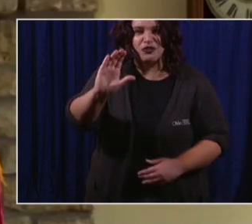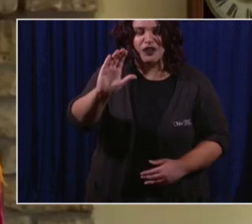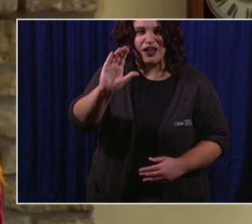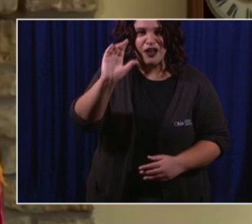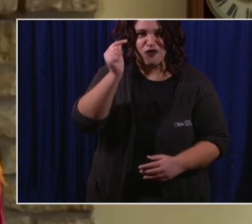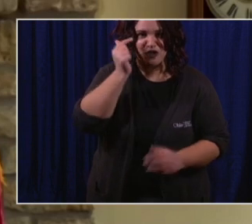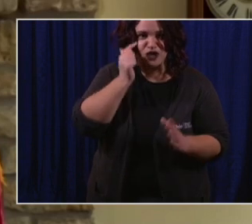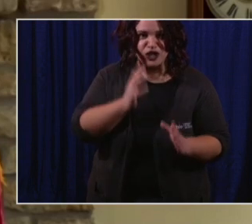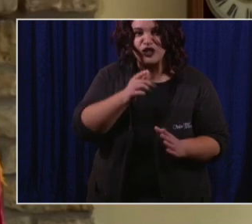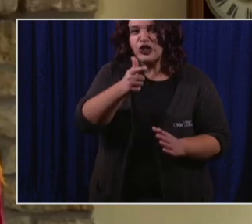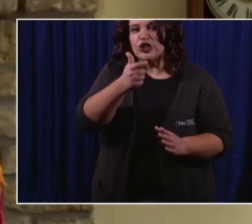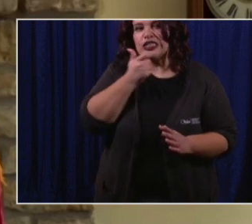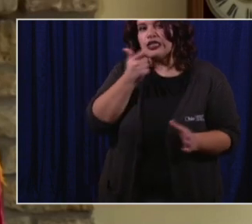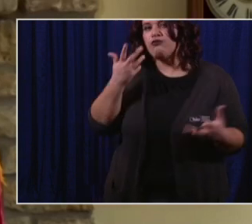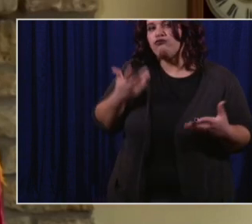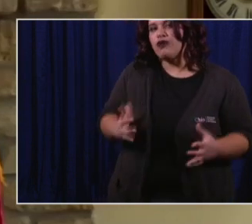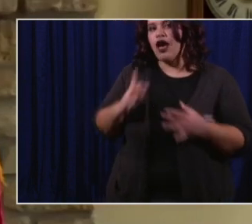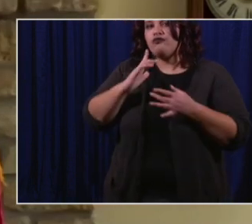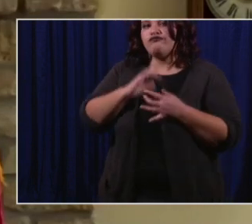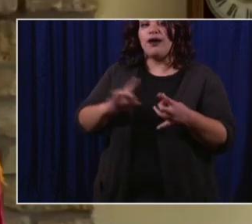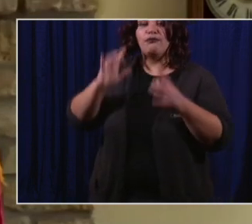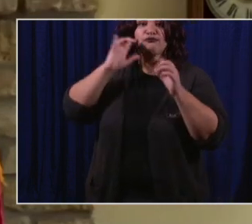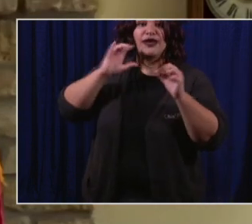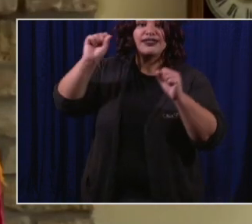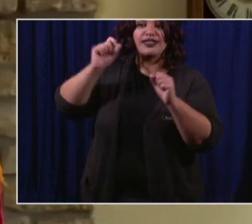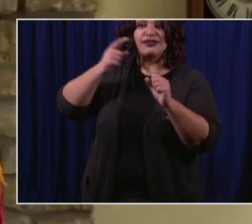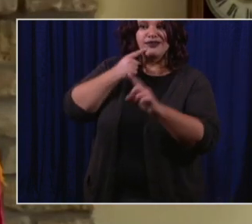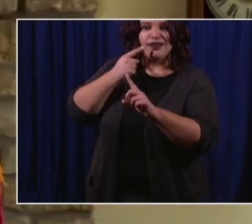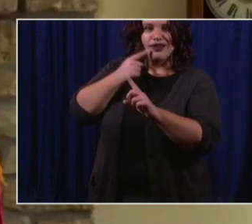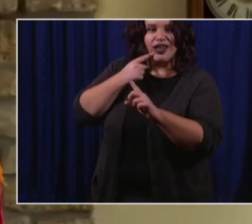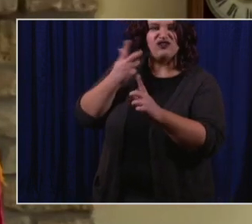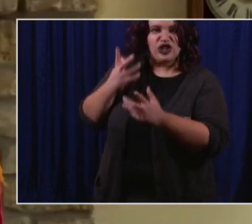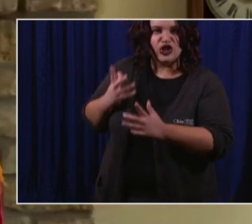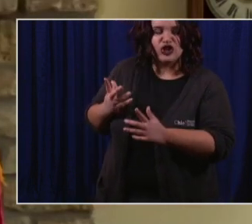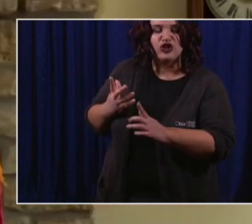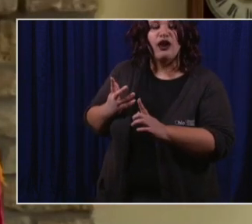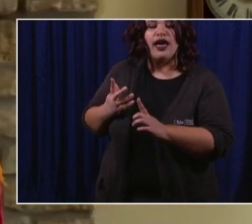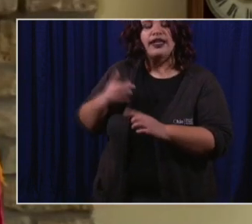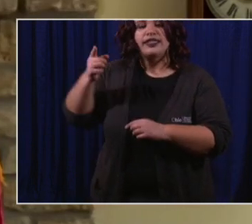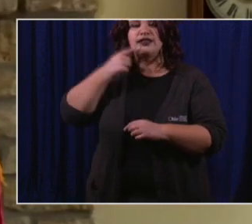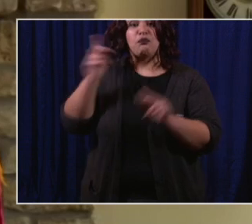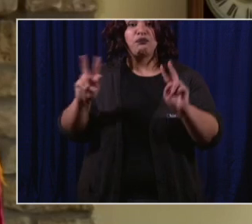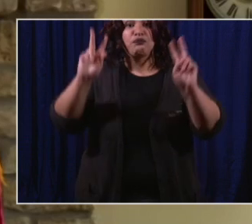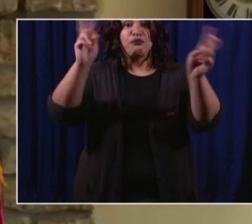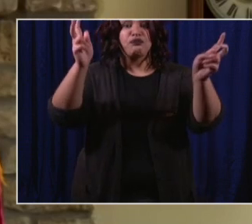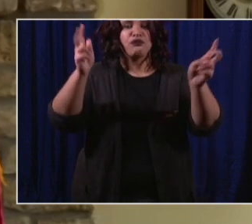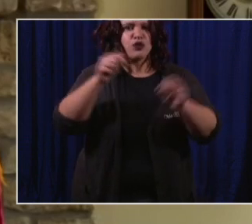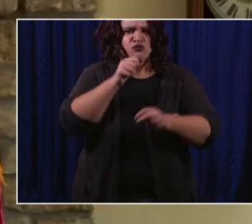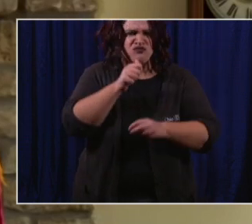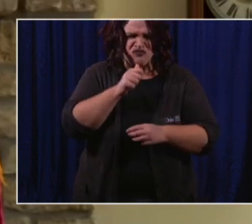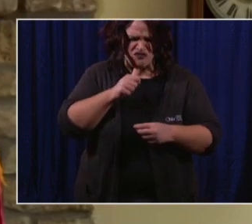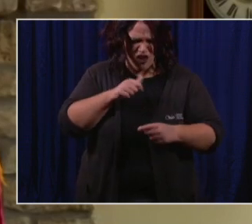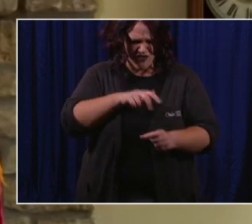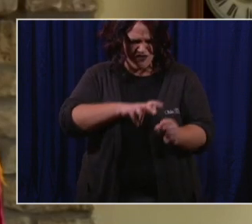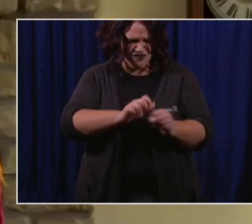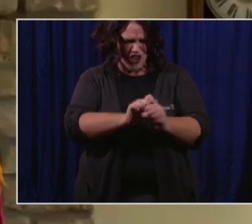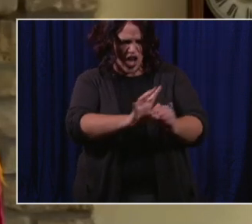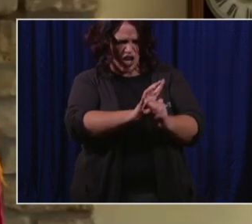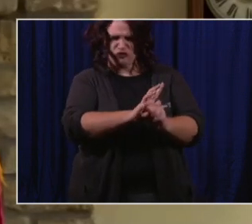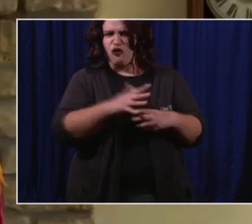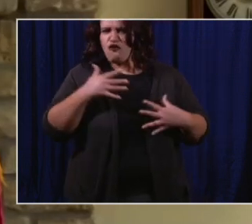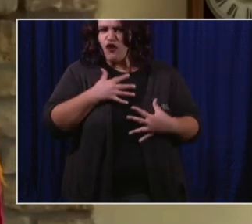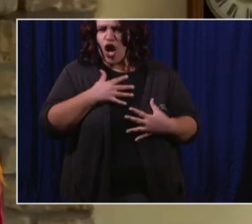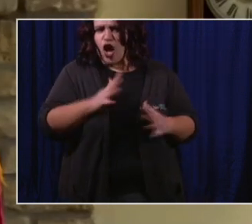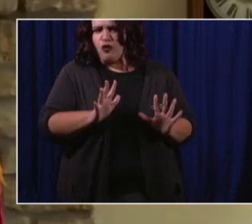the president's remarks. Much has been made of the fact that he said we shouldn't be afraid of the virus, and how his